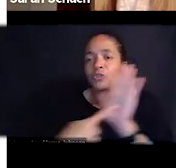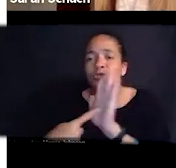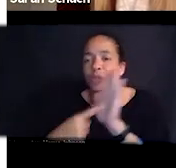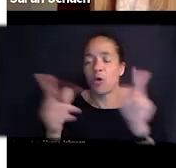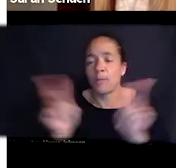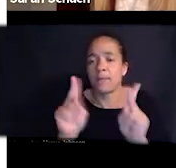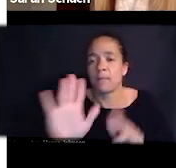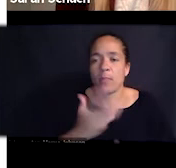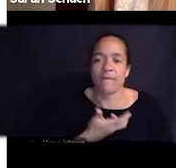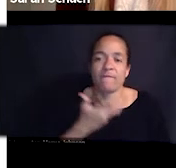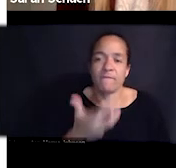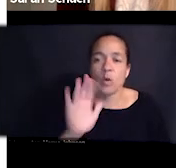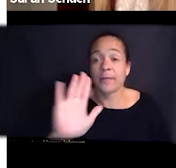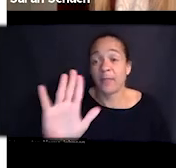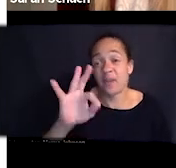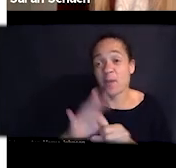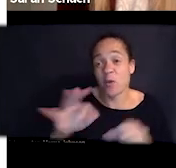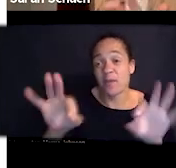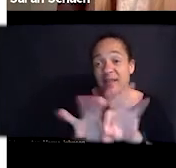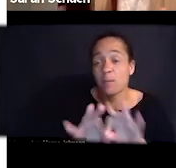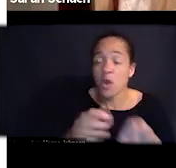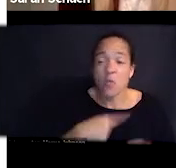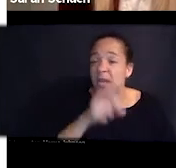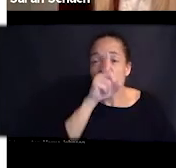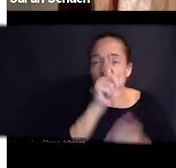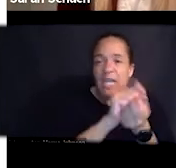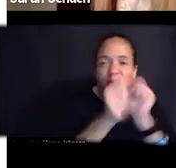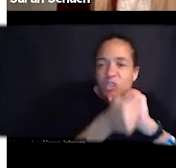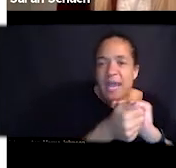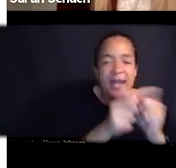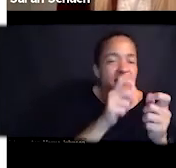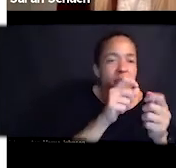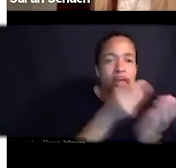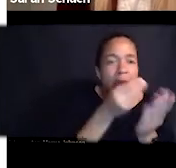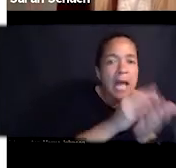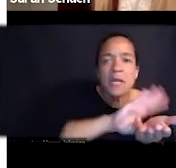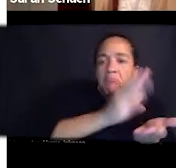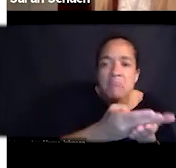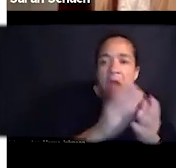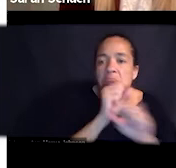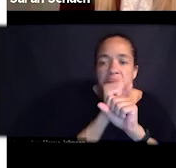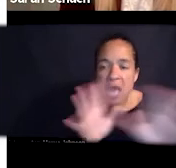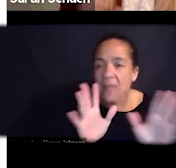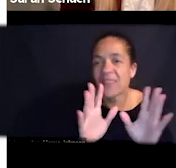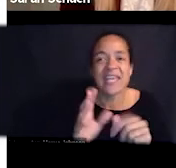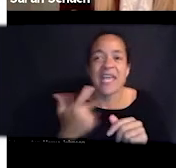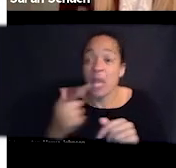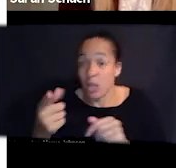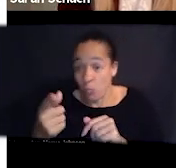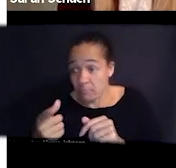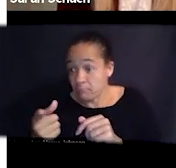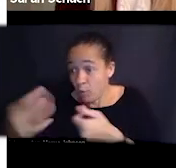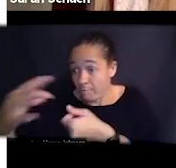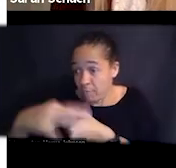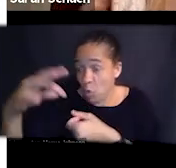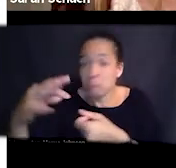and their vote mattered. We didn't tamper with it. We didn't mess with it. We just kind of said, this is what you voted, and you know, here it